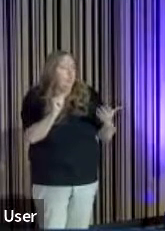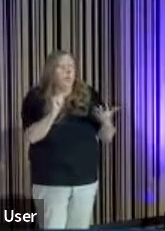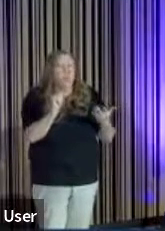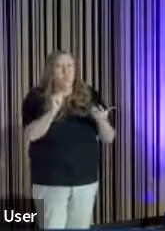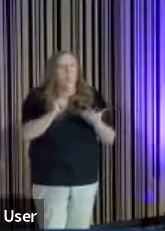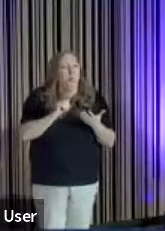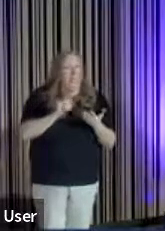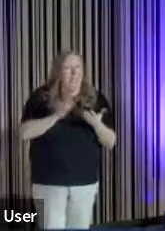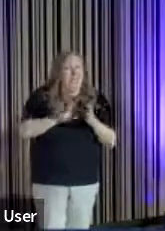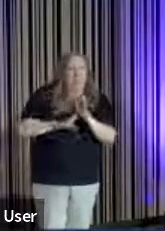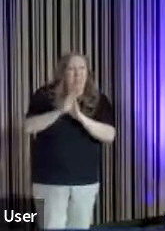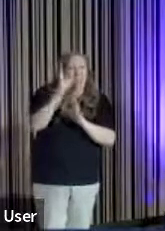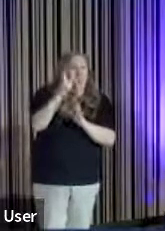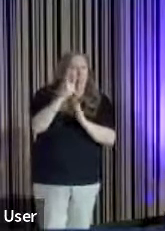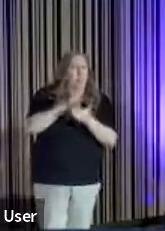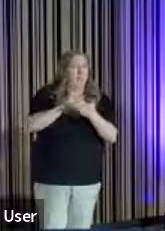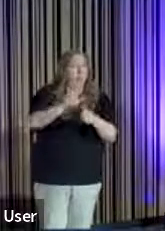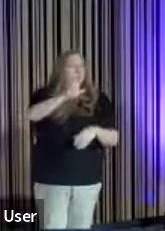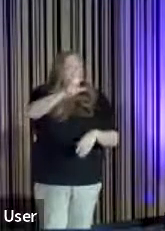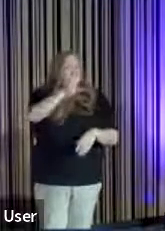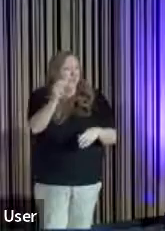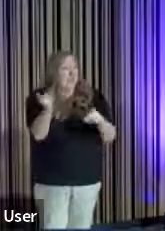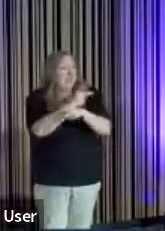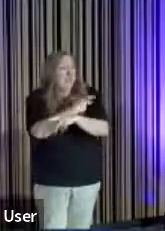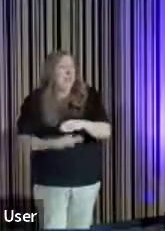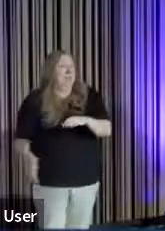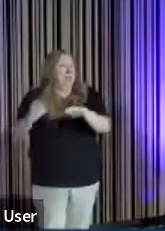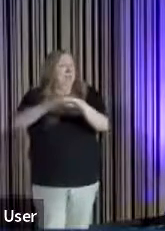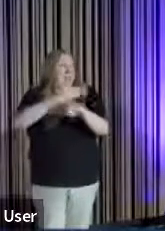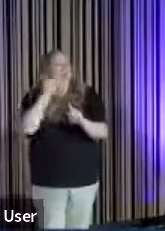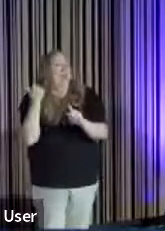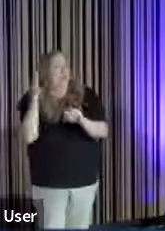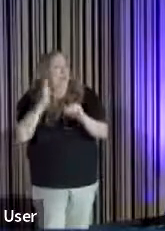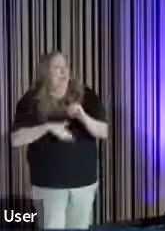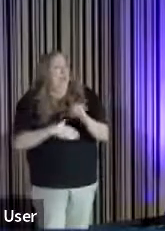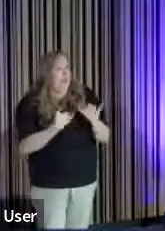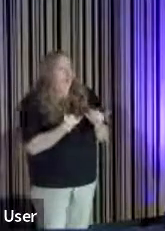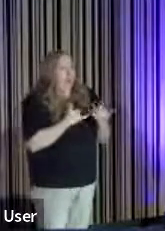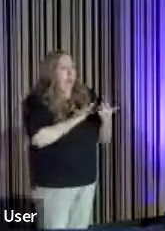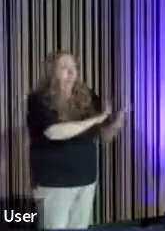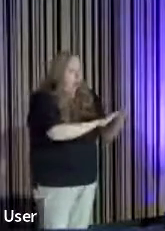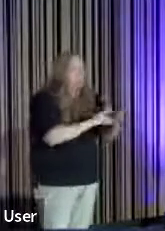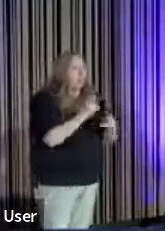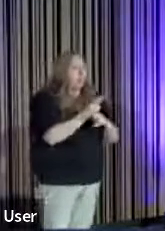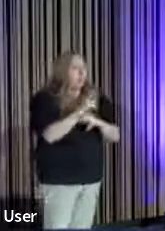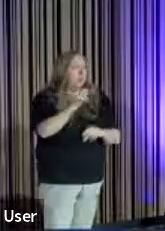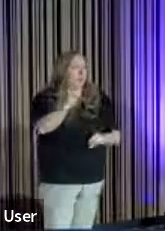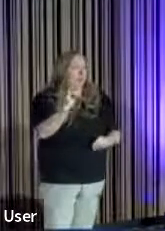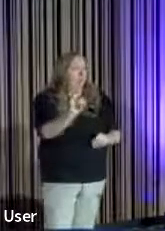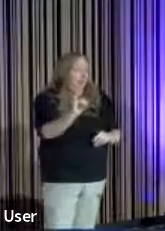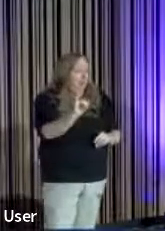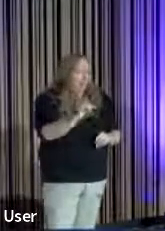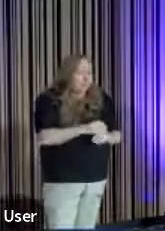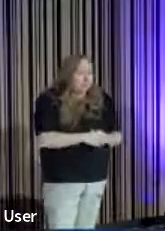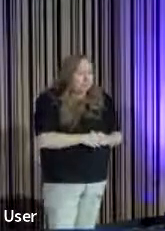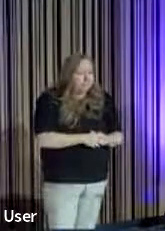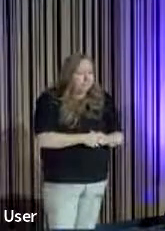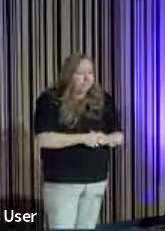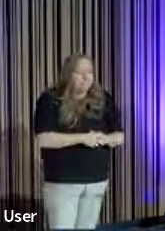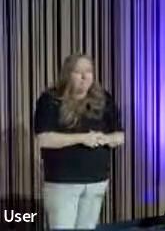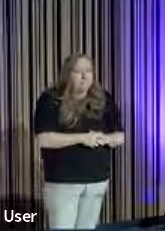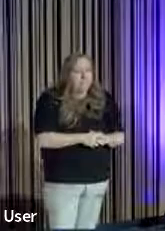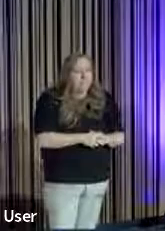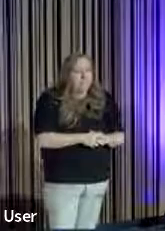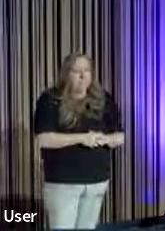existing approach using some sophisticated AI-based approaches. The story that we got, among many, was